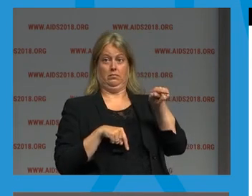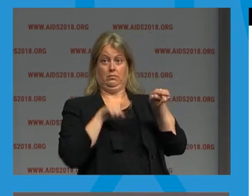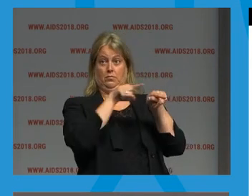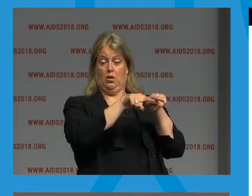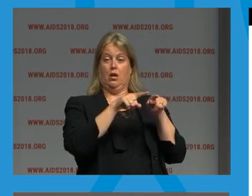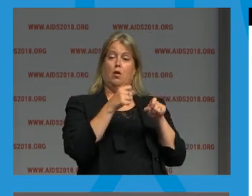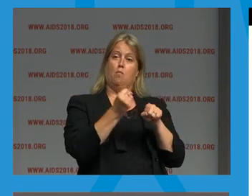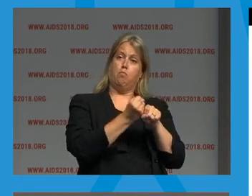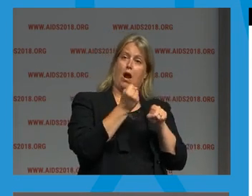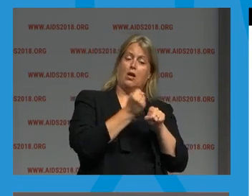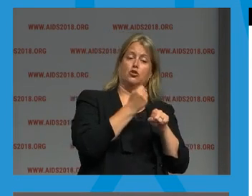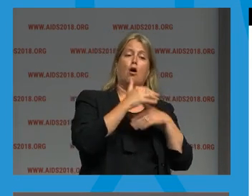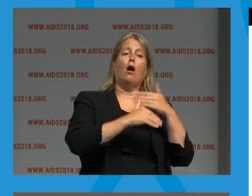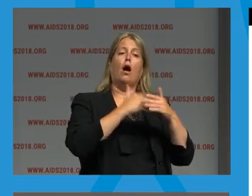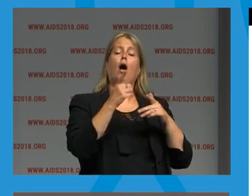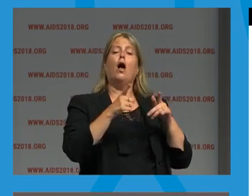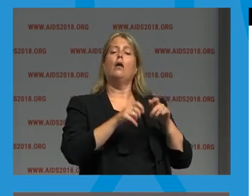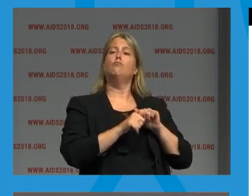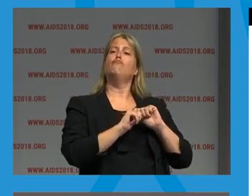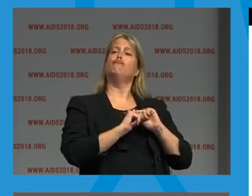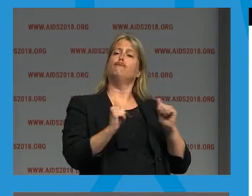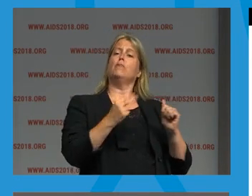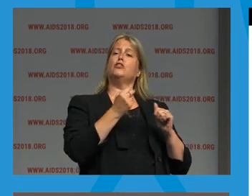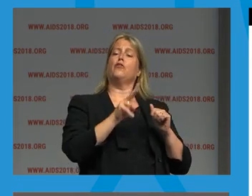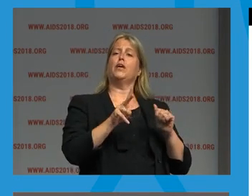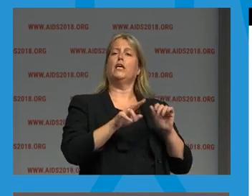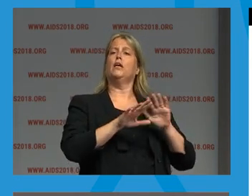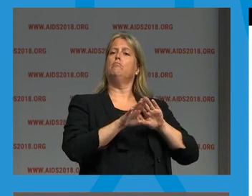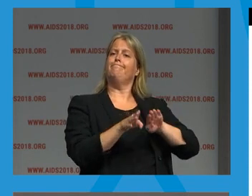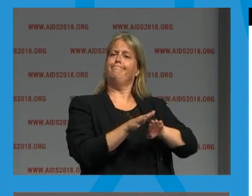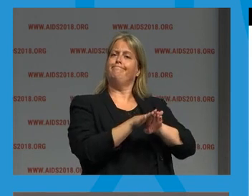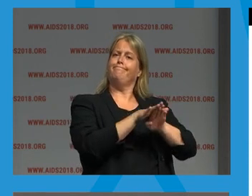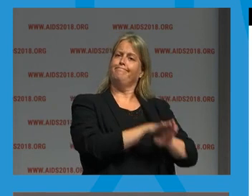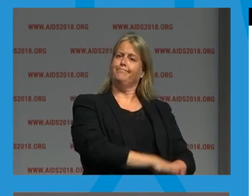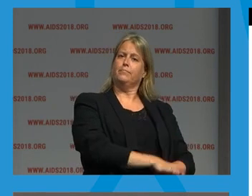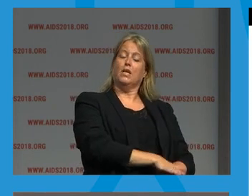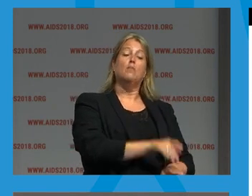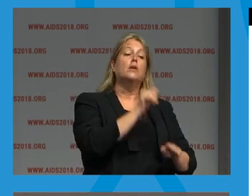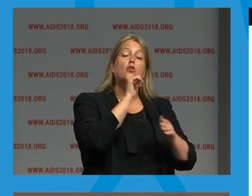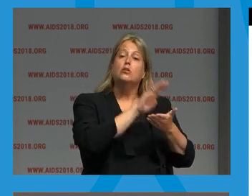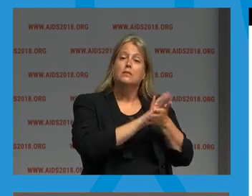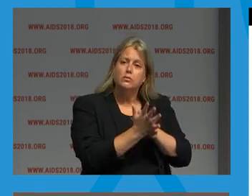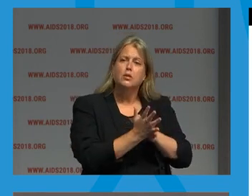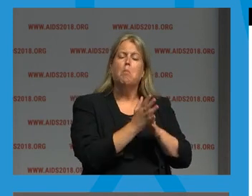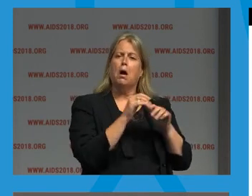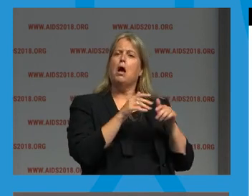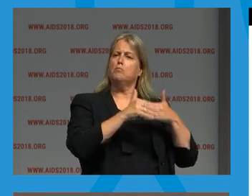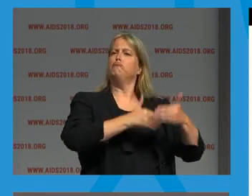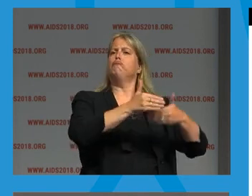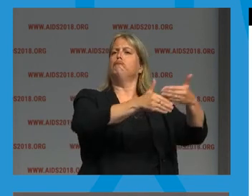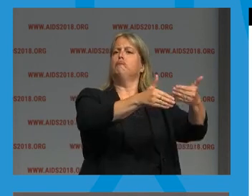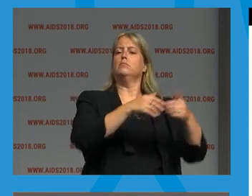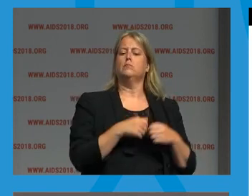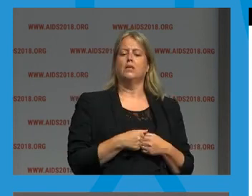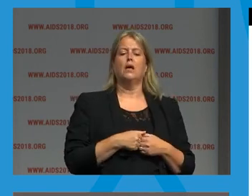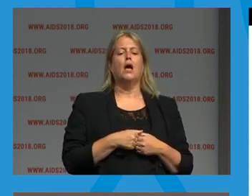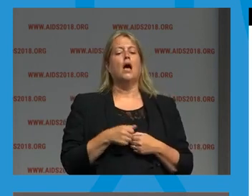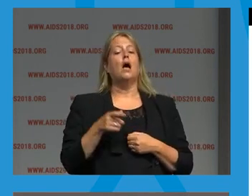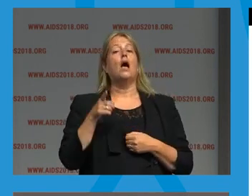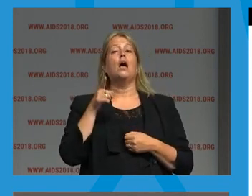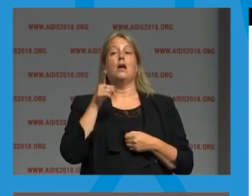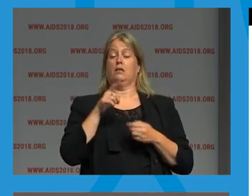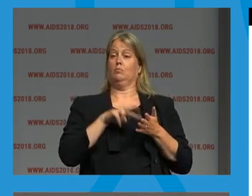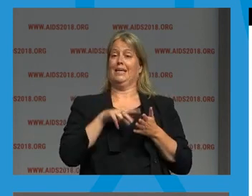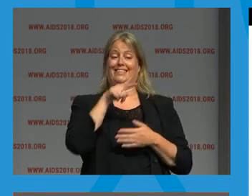an ART-free remission for HIV infection without direct eradication is that it must be of low risk to